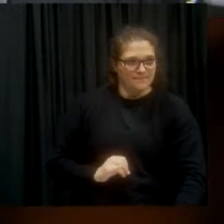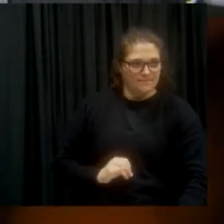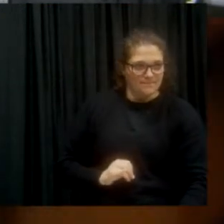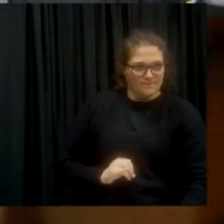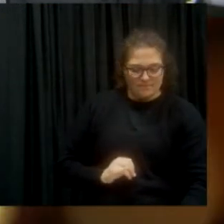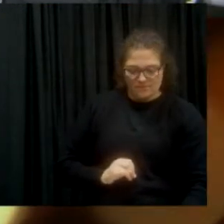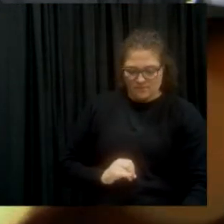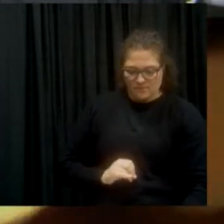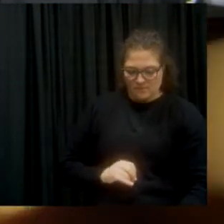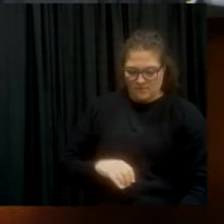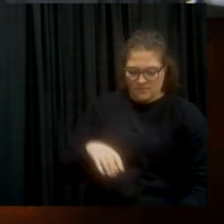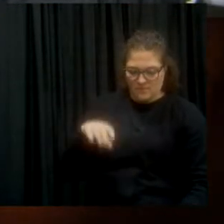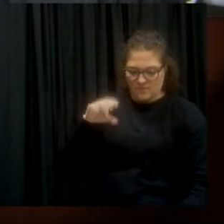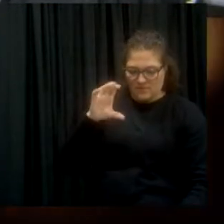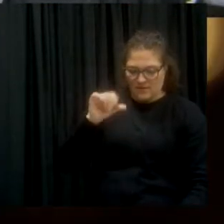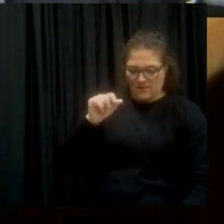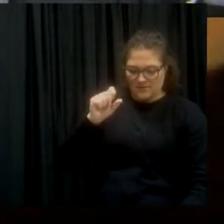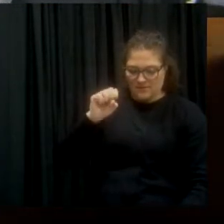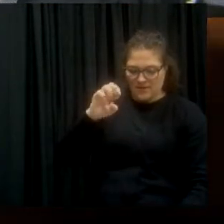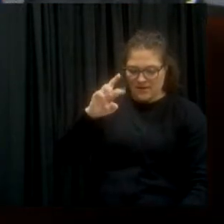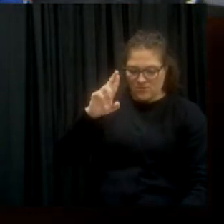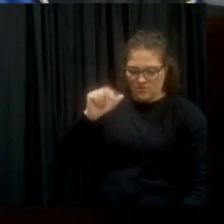Cassiandra J. Starlet.